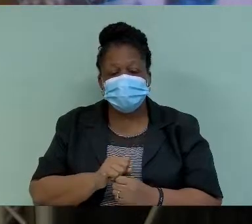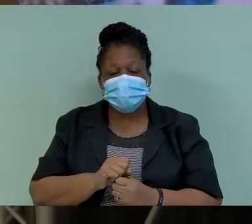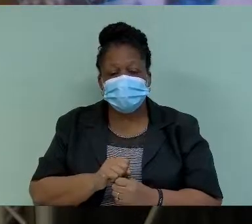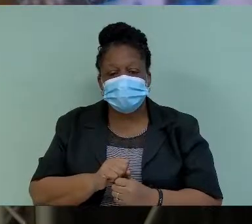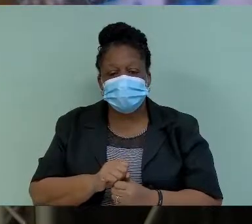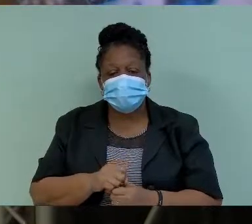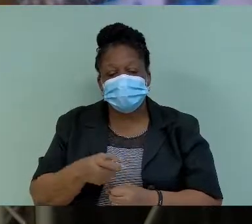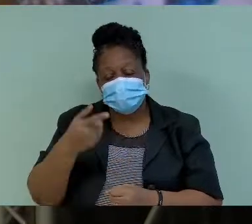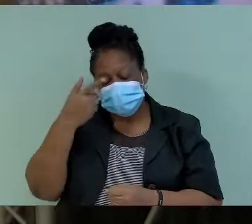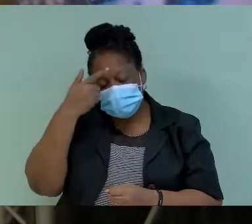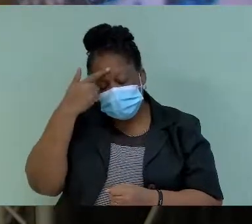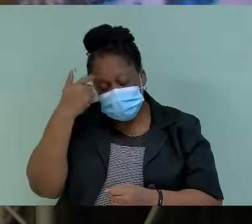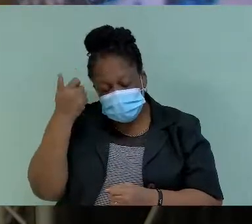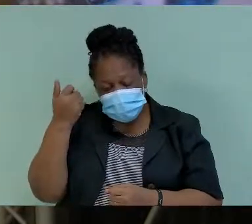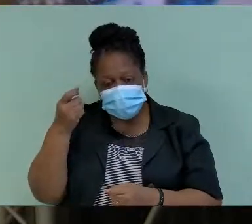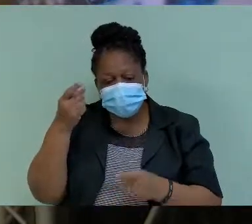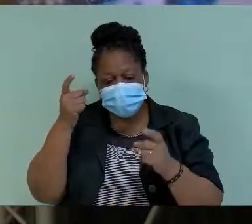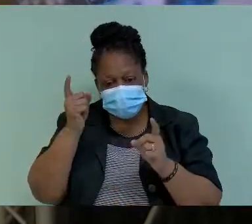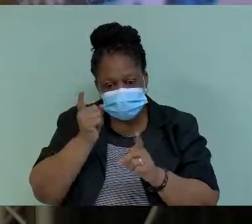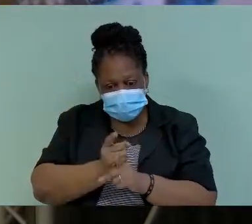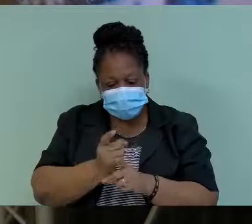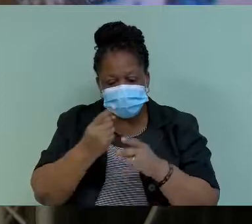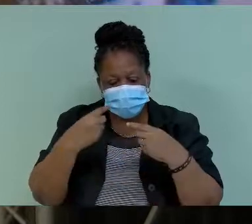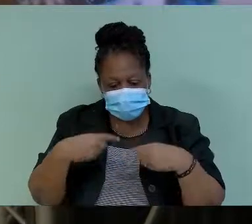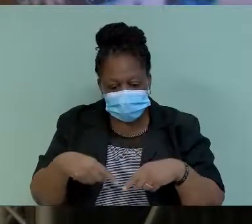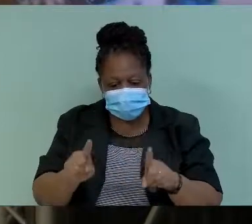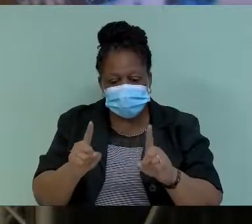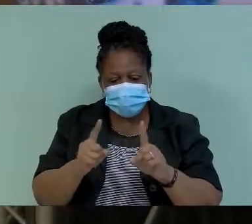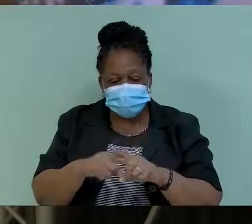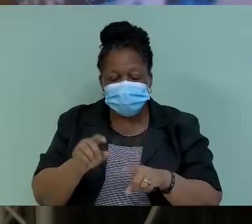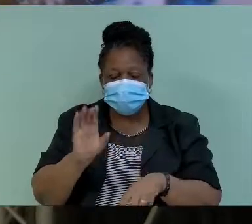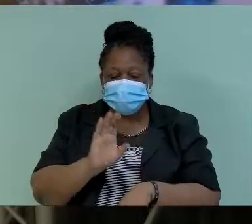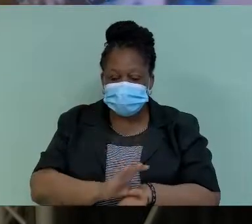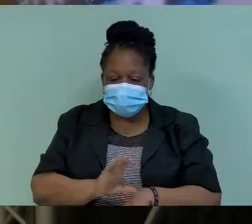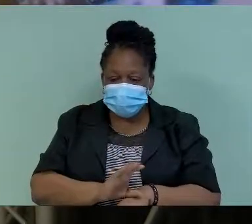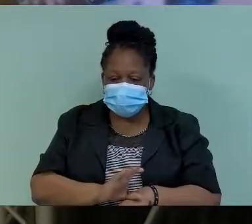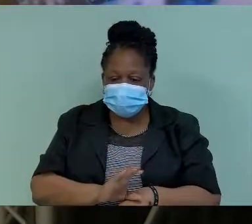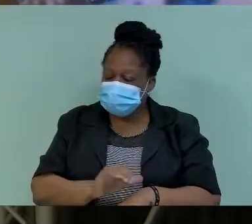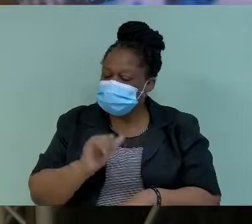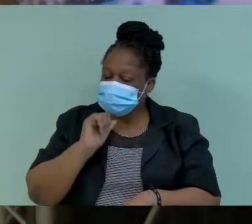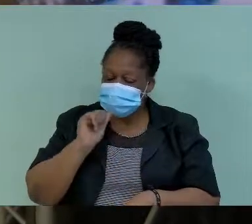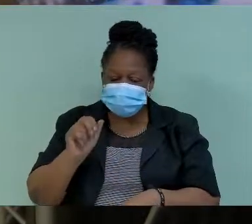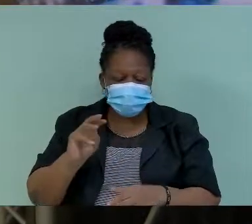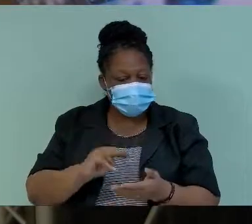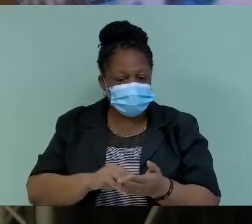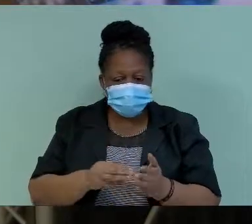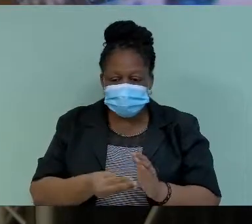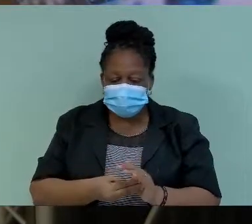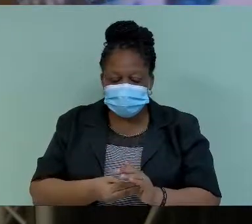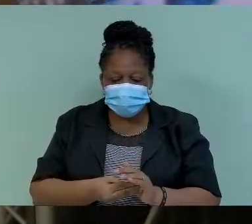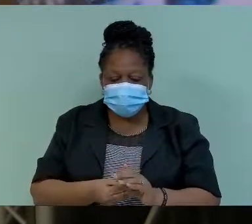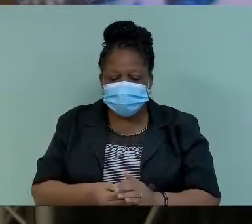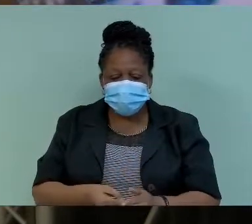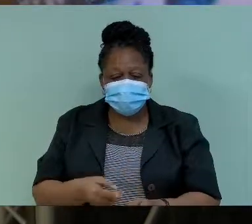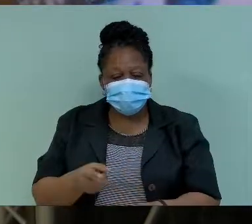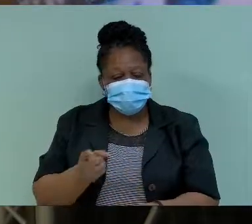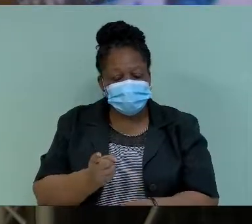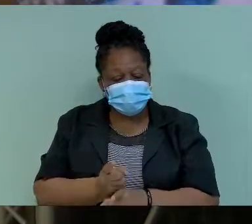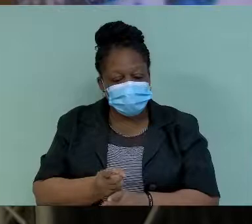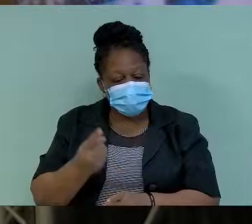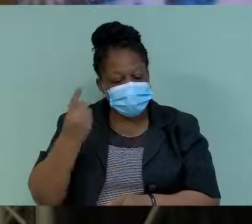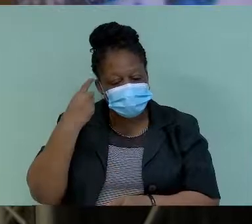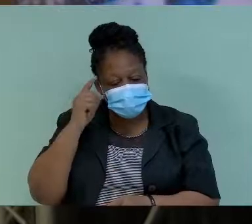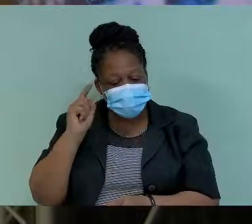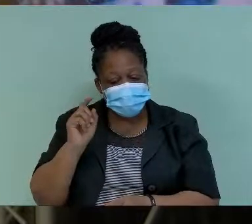Because we have the right to enter into our sanctuary, it does not mean that it would be right for some of us